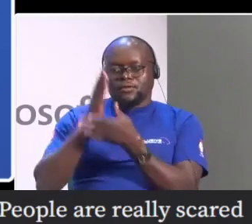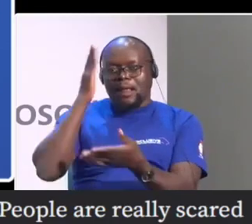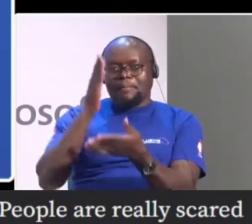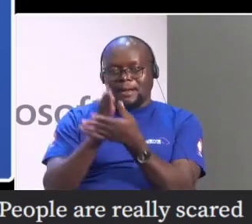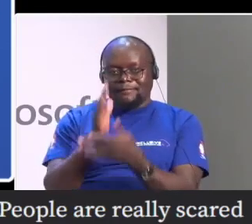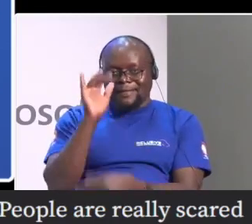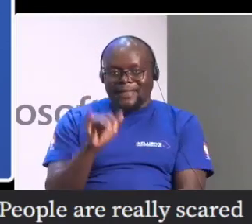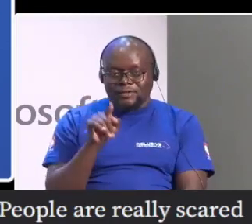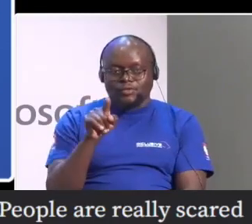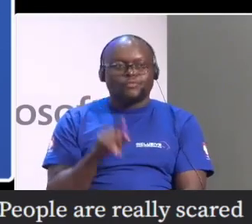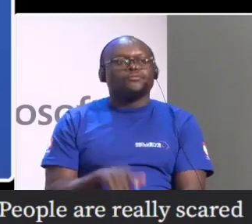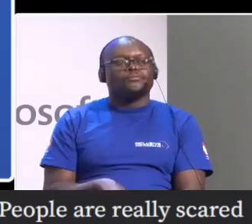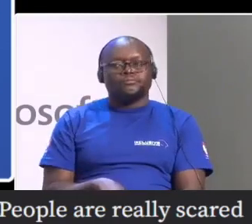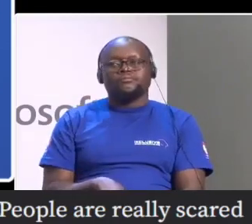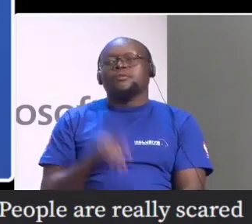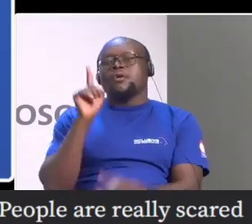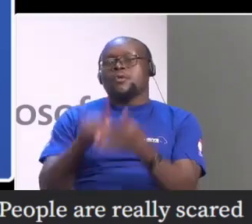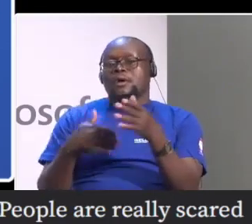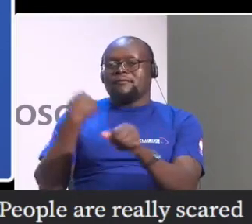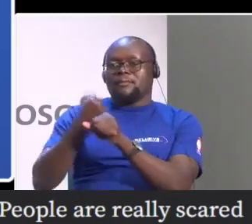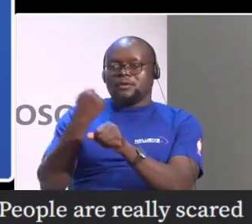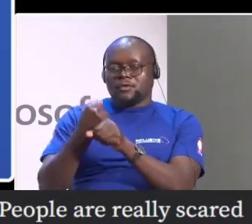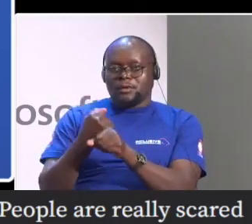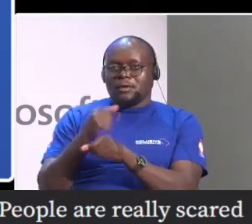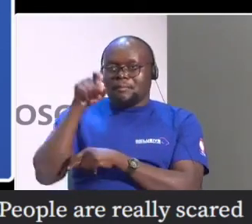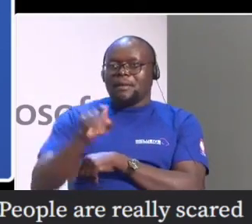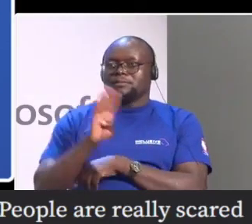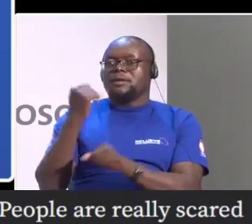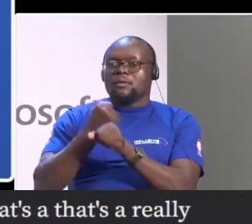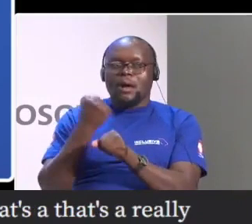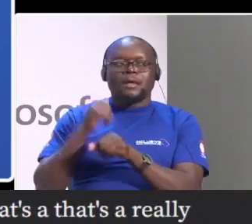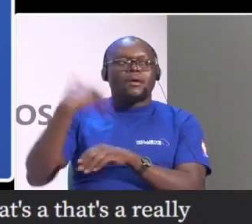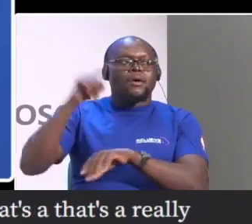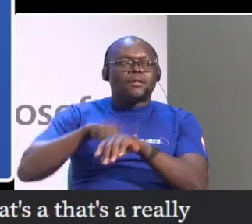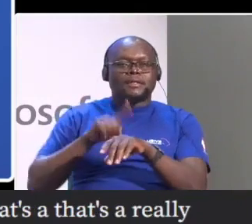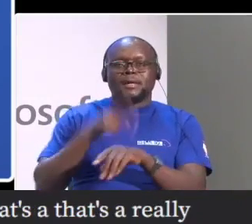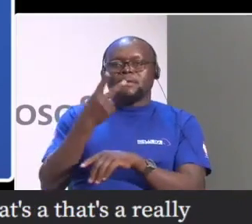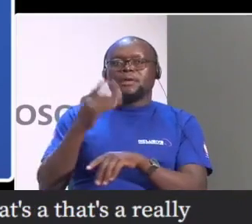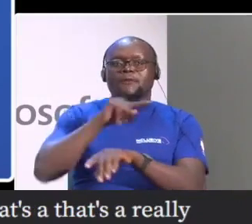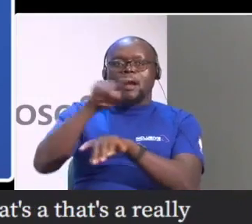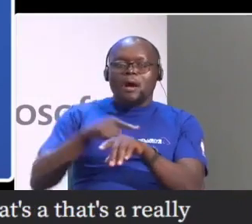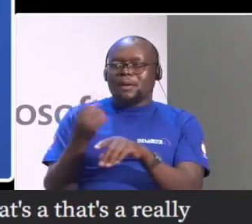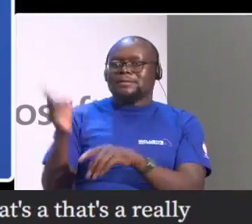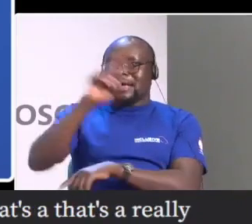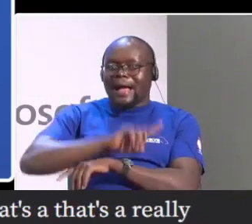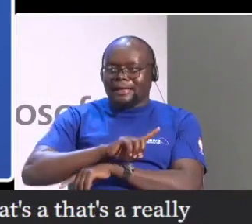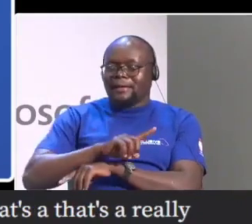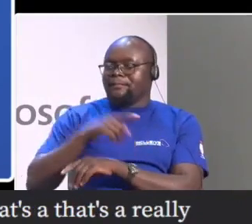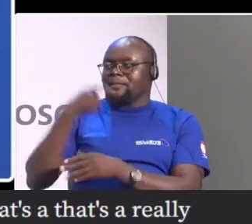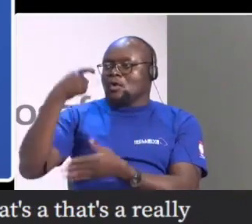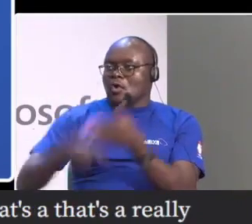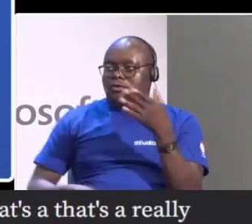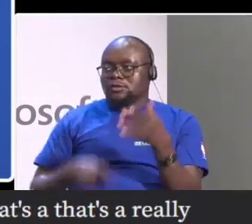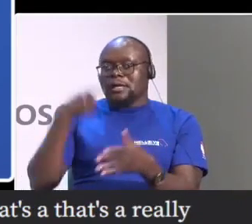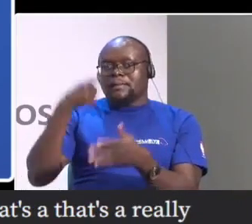you, what have you been doing? You should be working all the time, 24 hours a day. Cost,